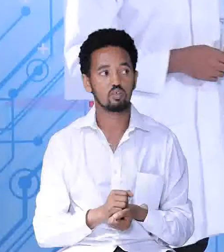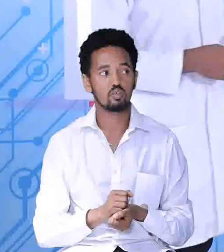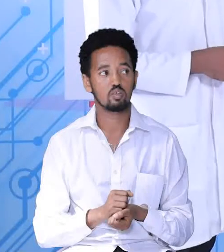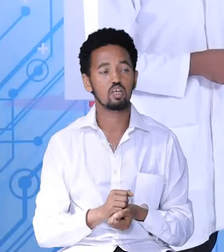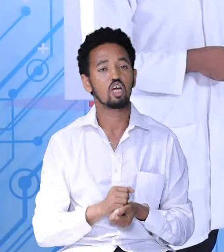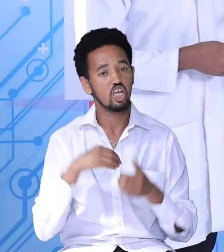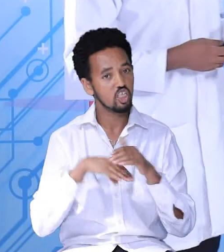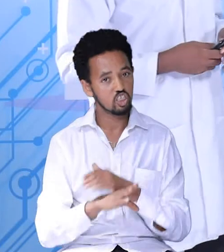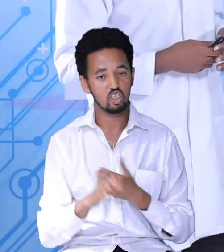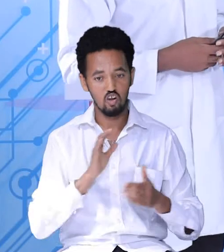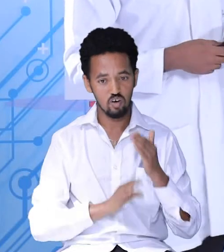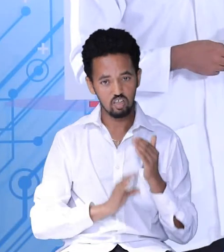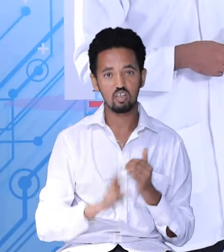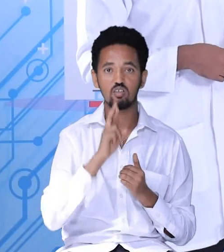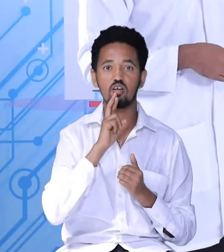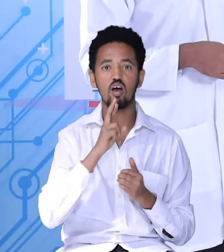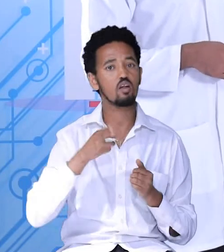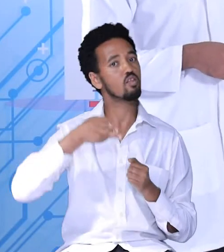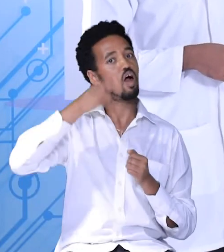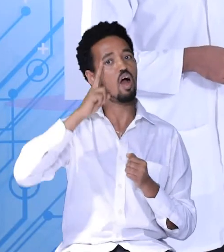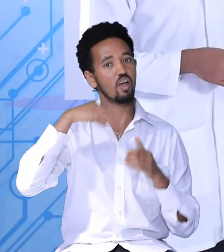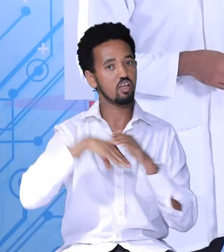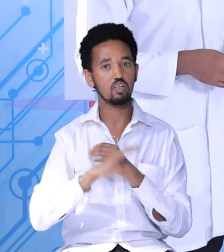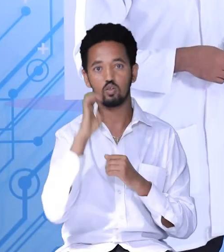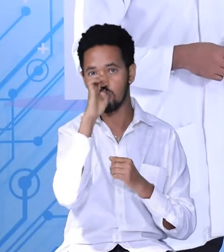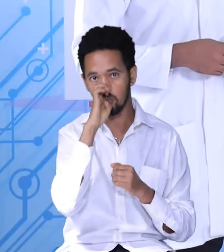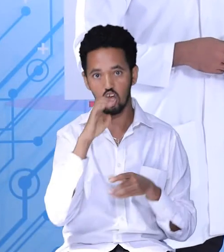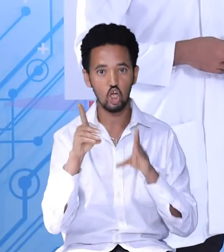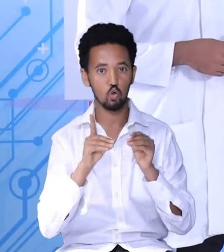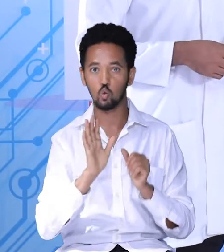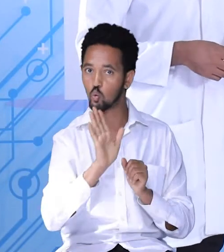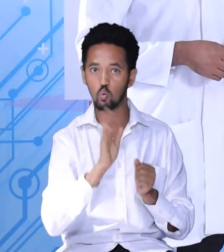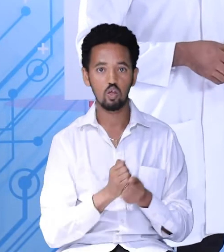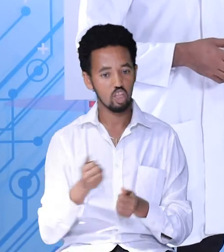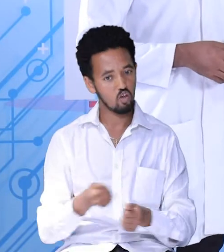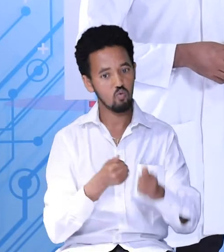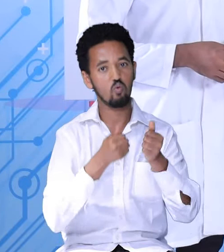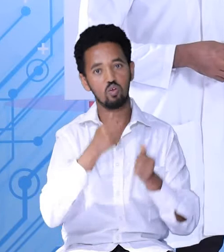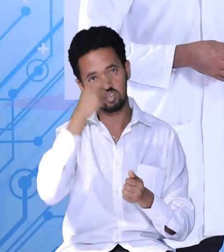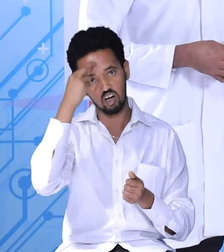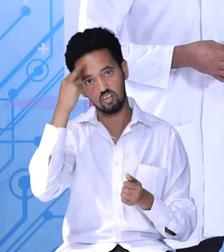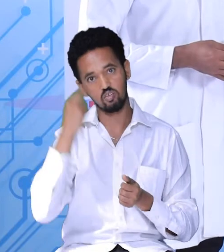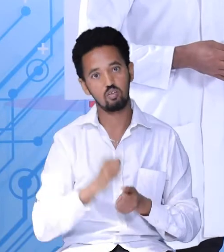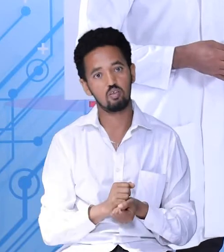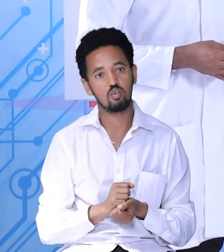In general, fertility rates are high in Ethiopia due to the following reasons.